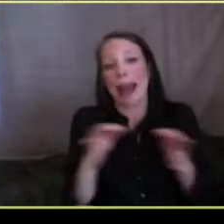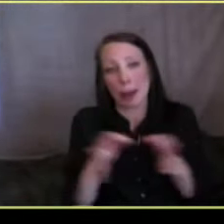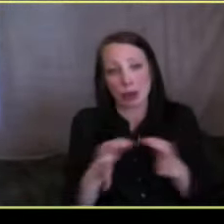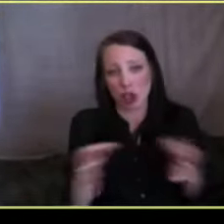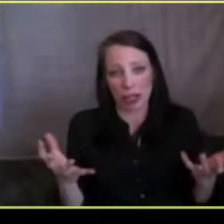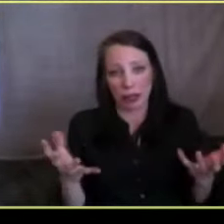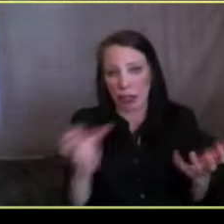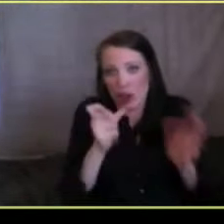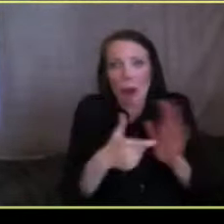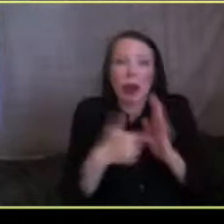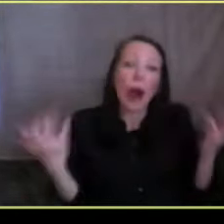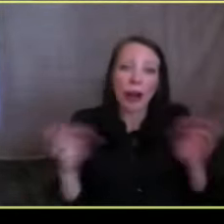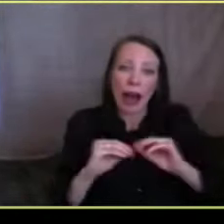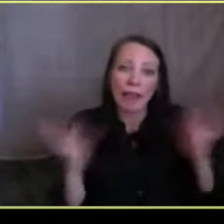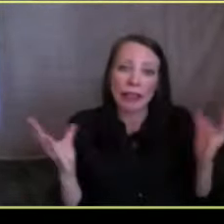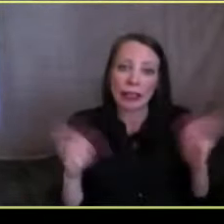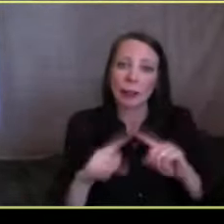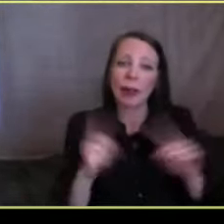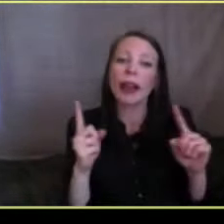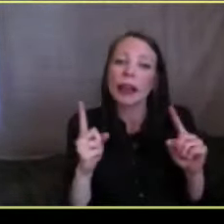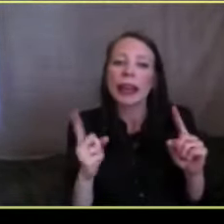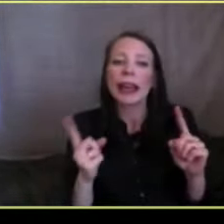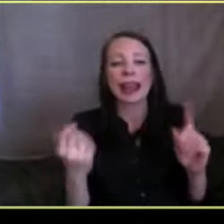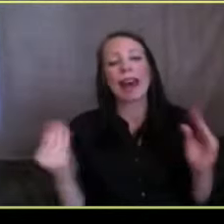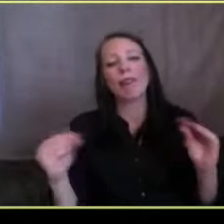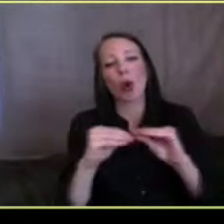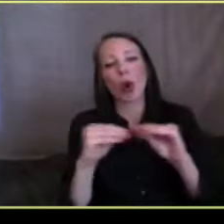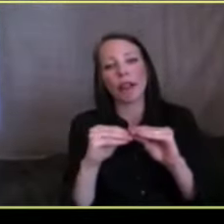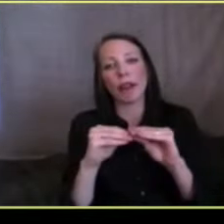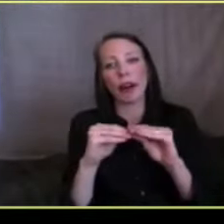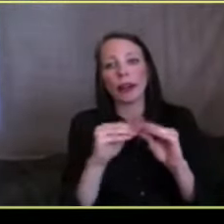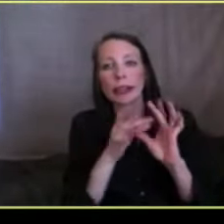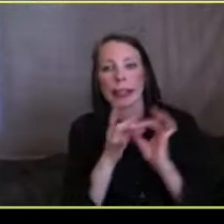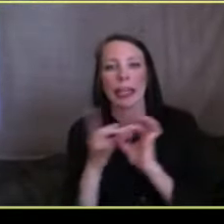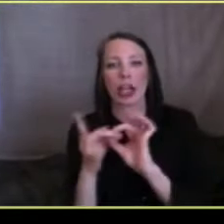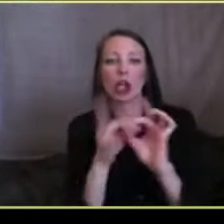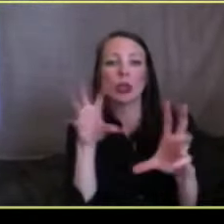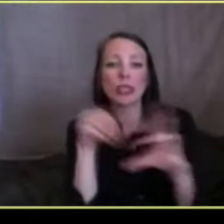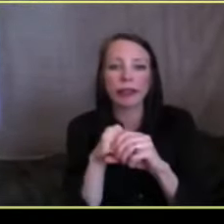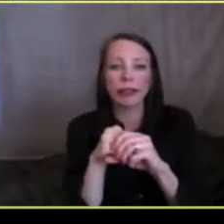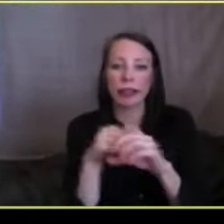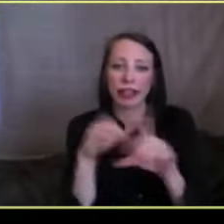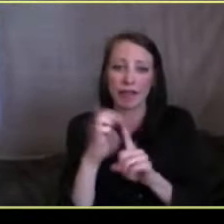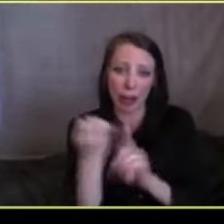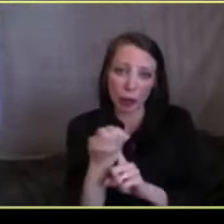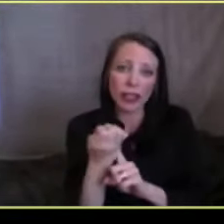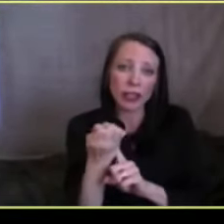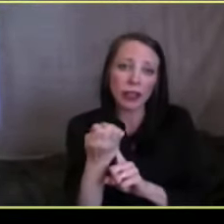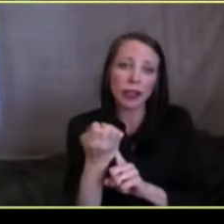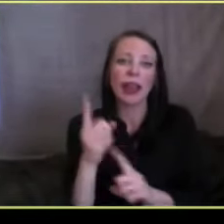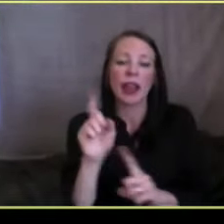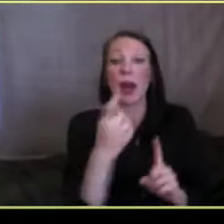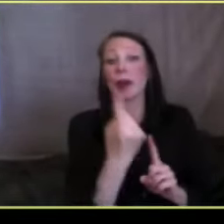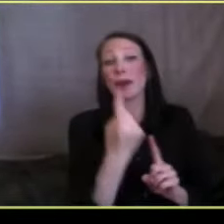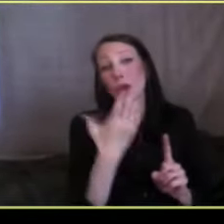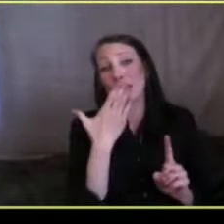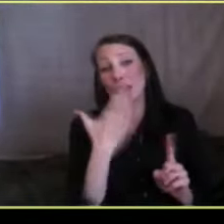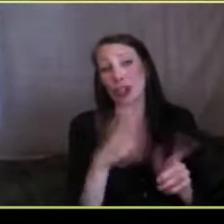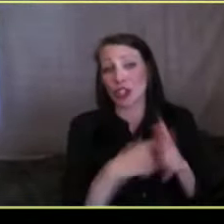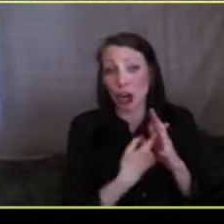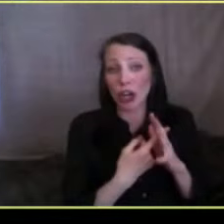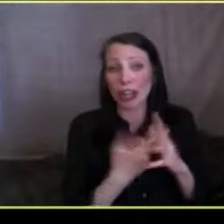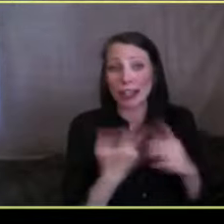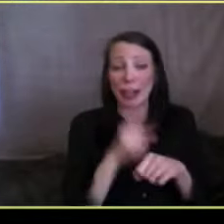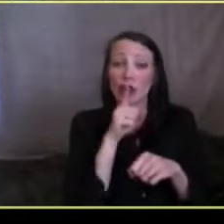provide captioning, because you're not required, obviously, but to have more of a inclusive environment, that would be one